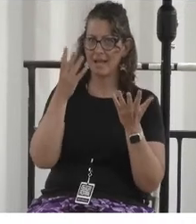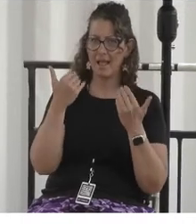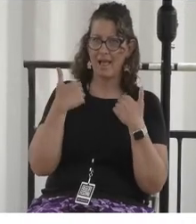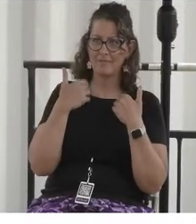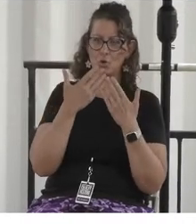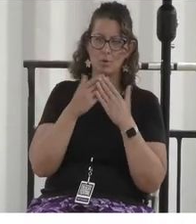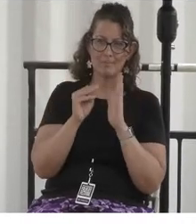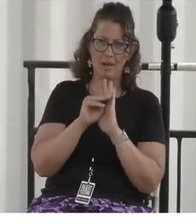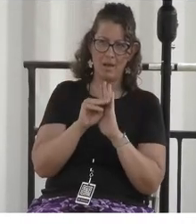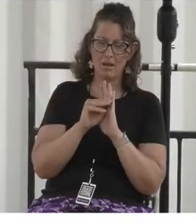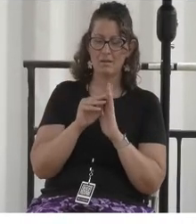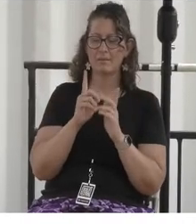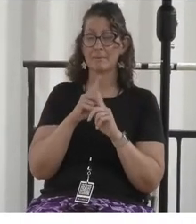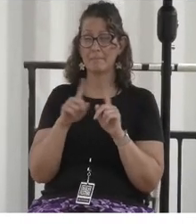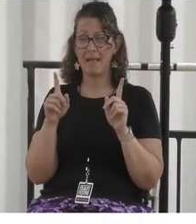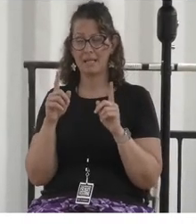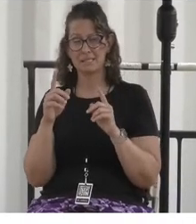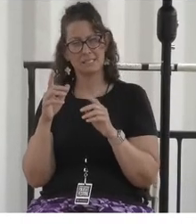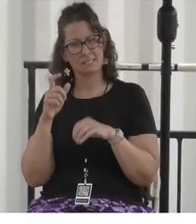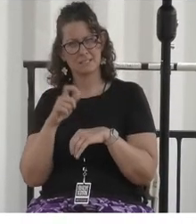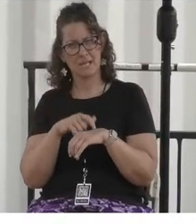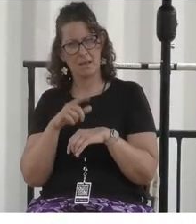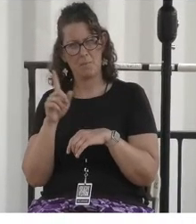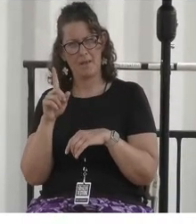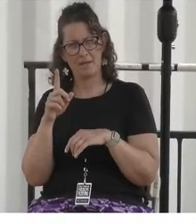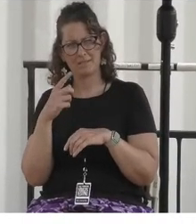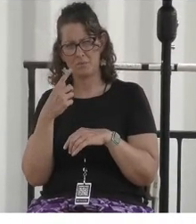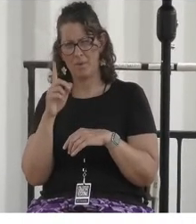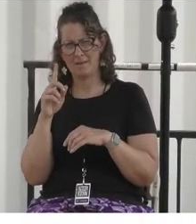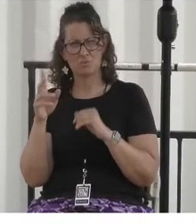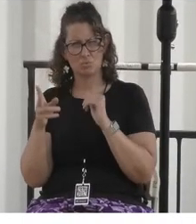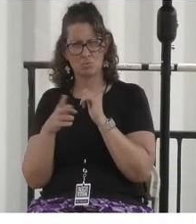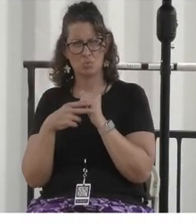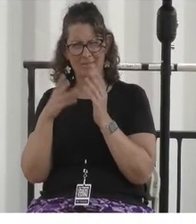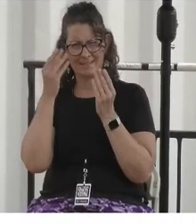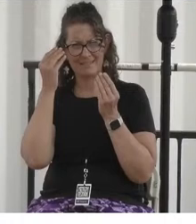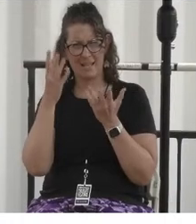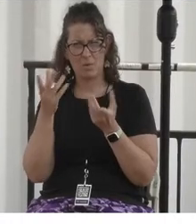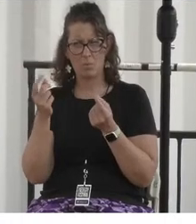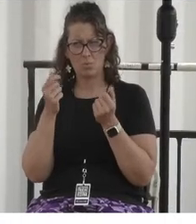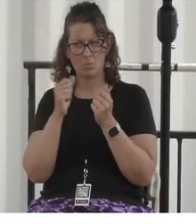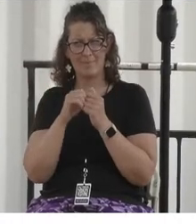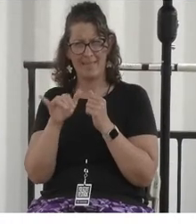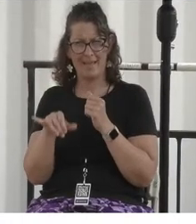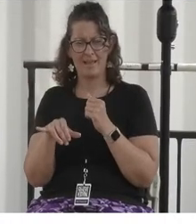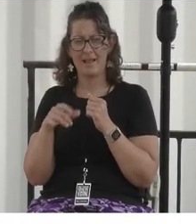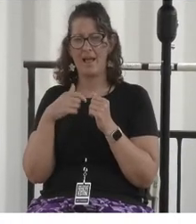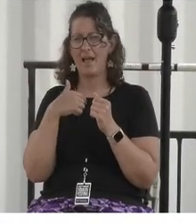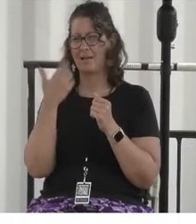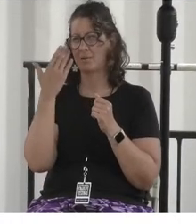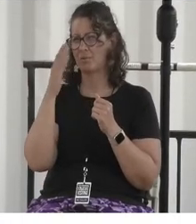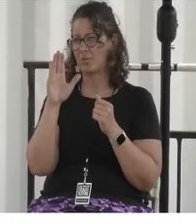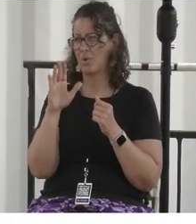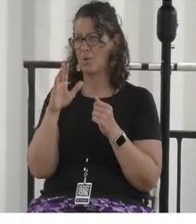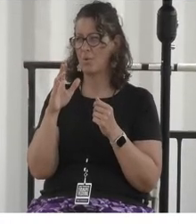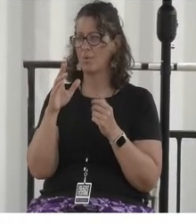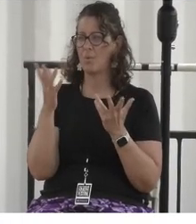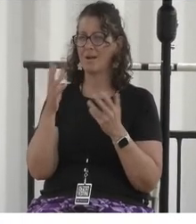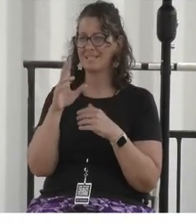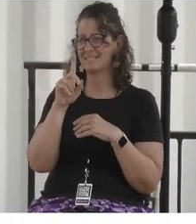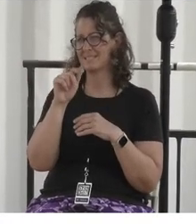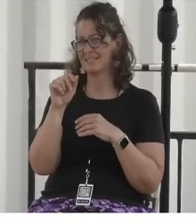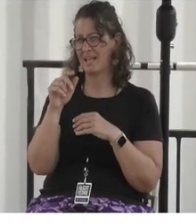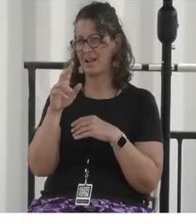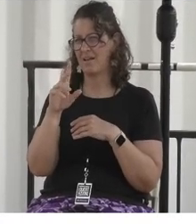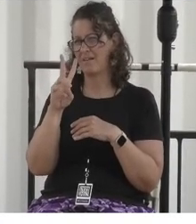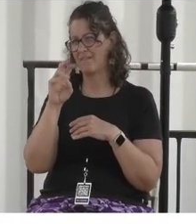model. But yeah, is there a point where, like, where do you store all of this data? What do you do with it? Certainly, I don't know what kind of data volumes you guys are dealing with, but